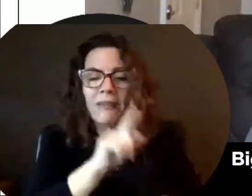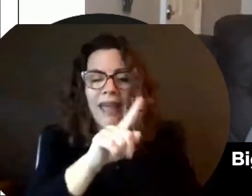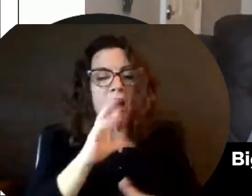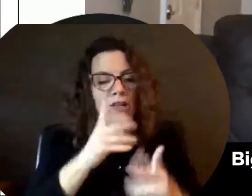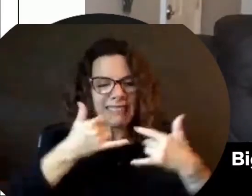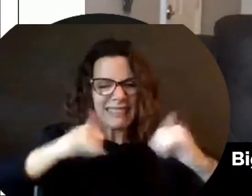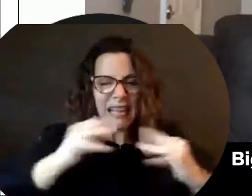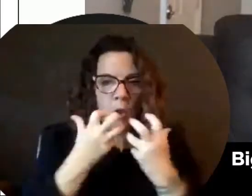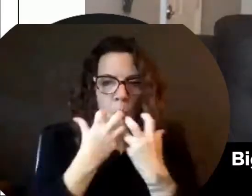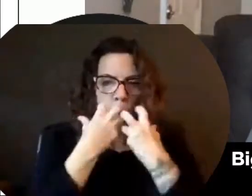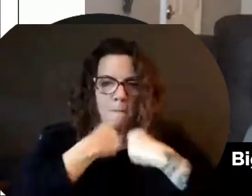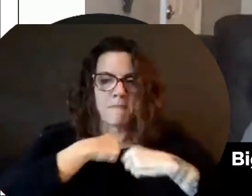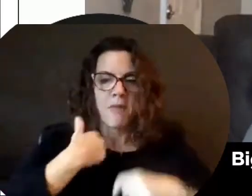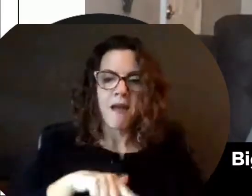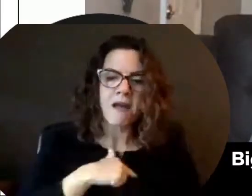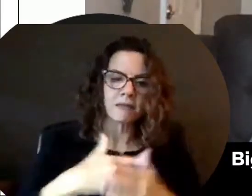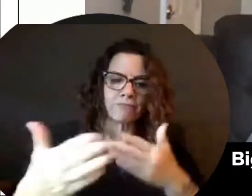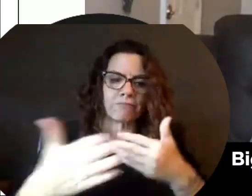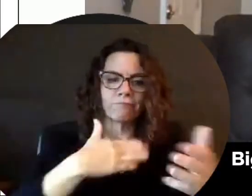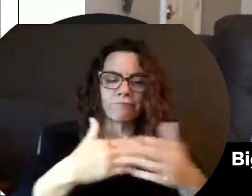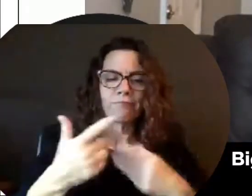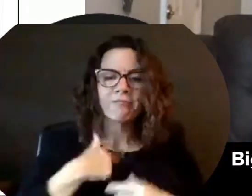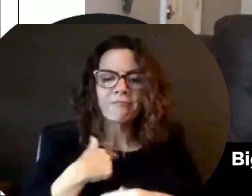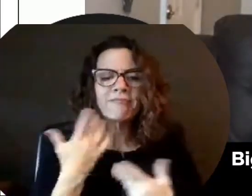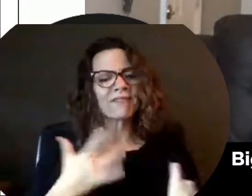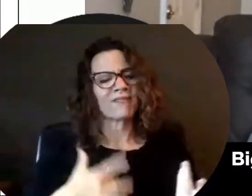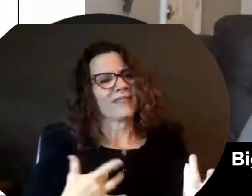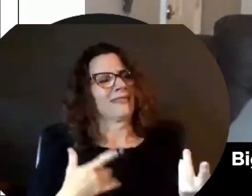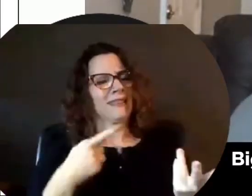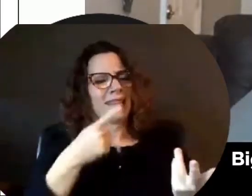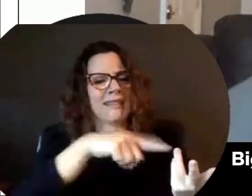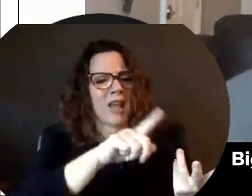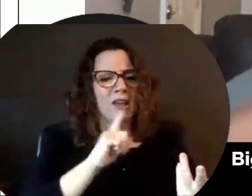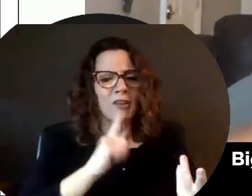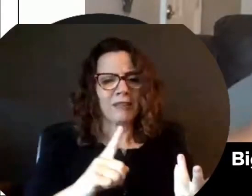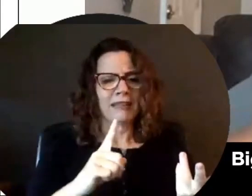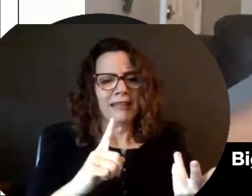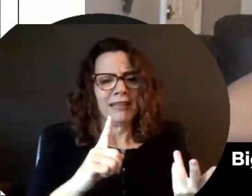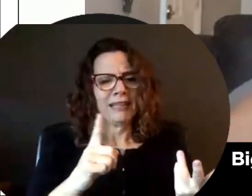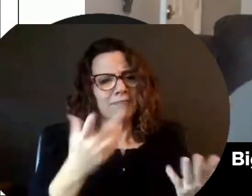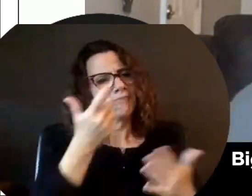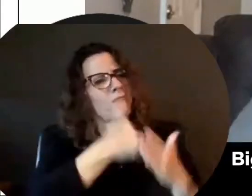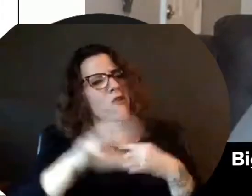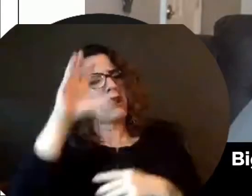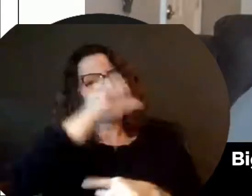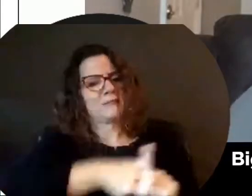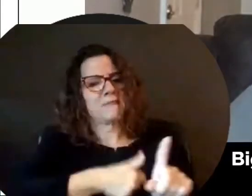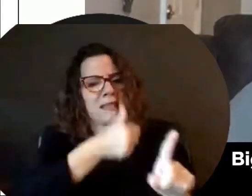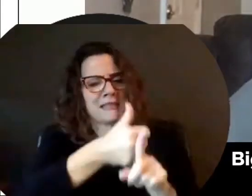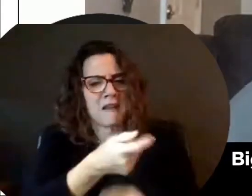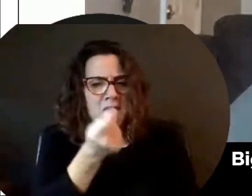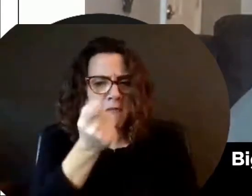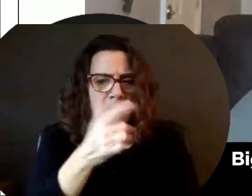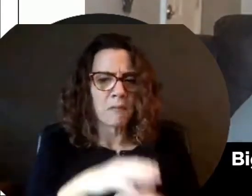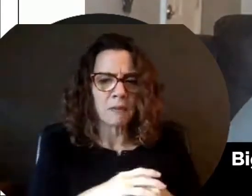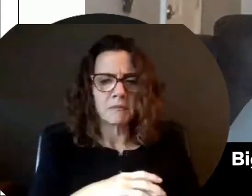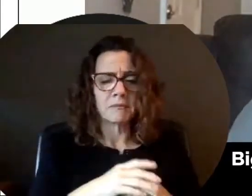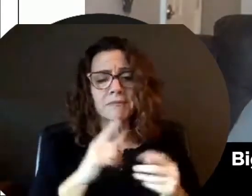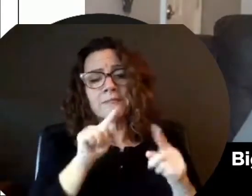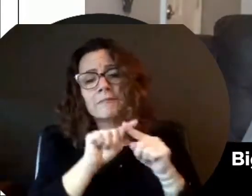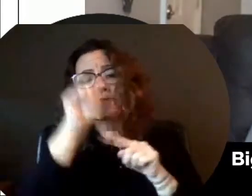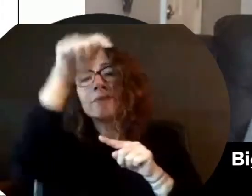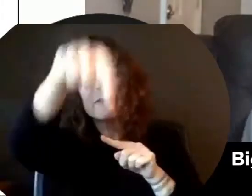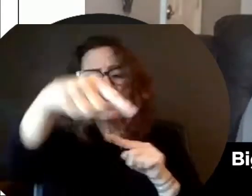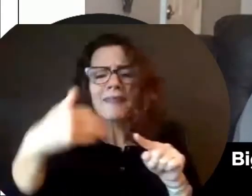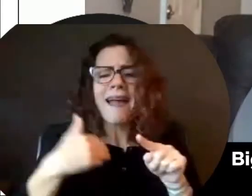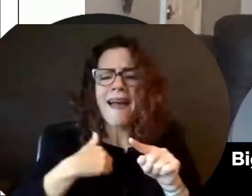the wall; it's the forefront behind the wall. That's the front of the struggle. That isn't the back at all by any means. And when we think about it,